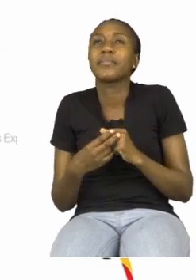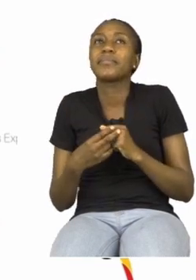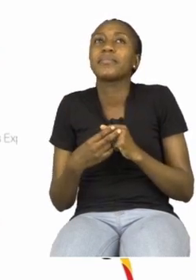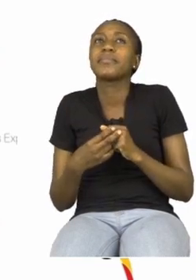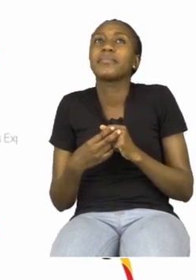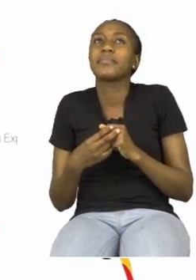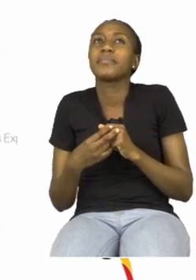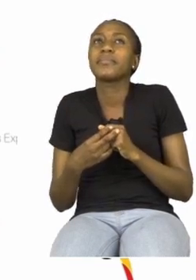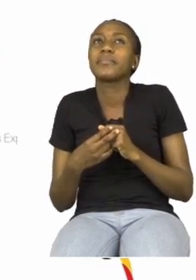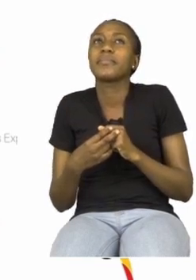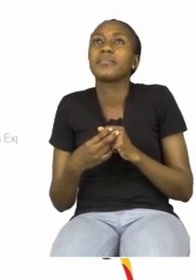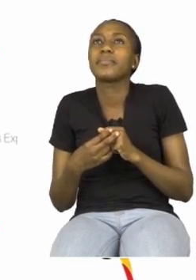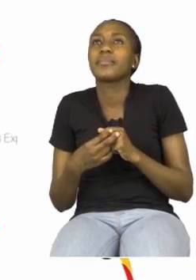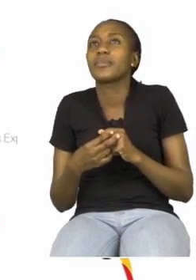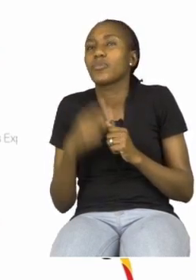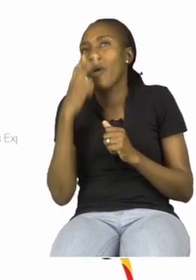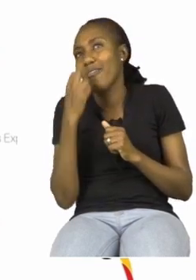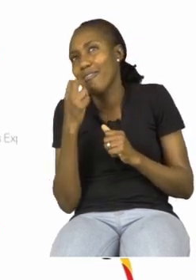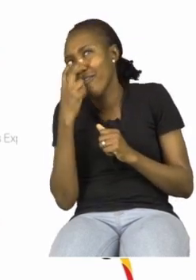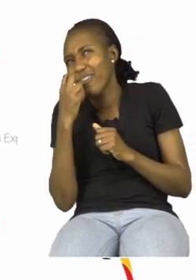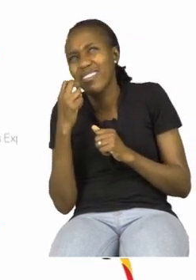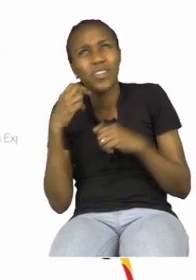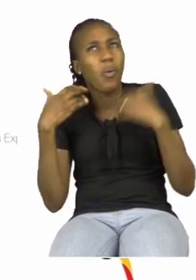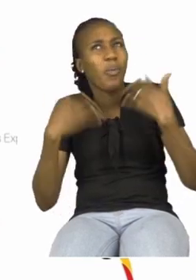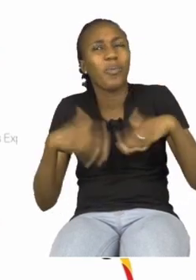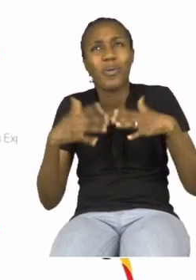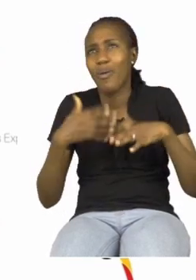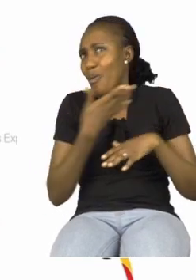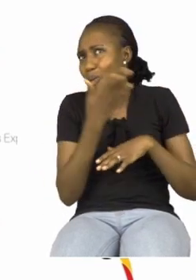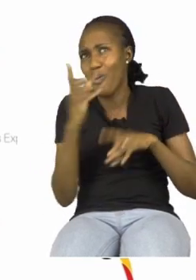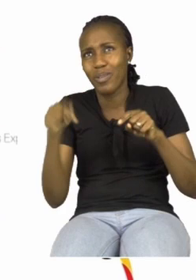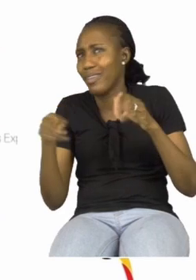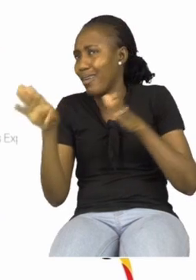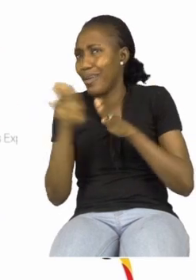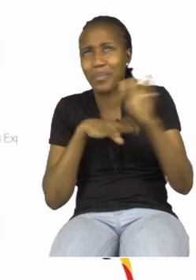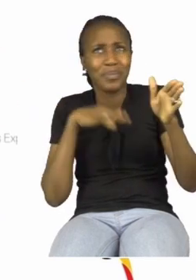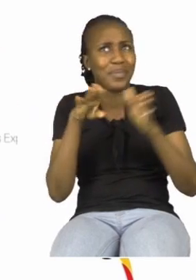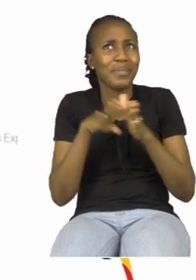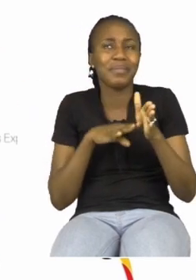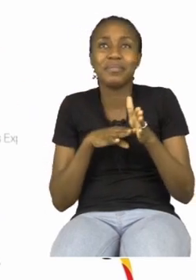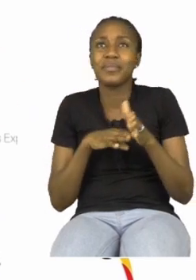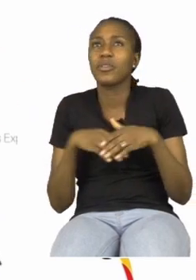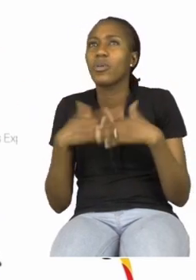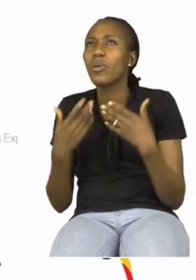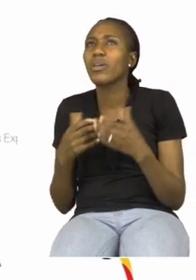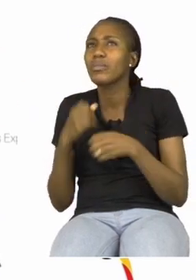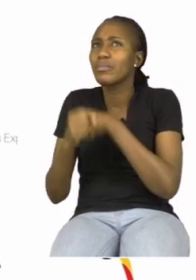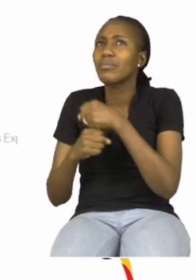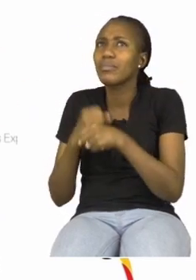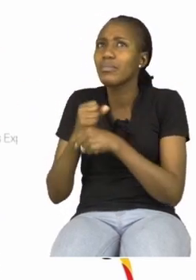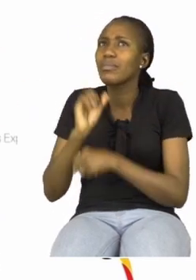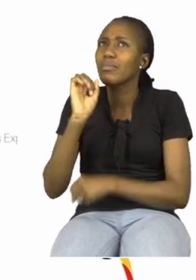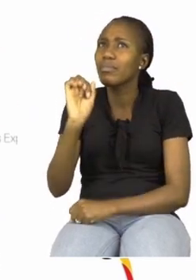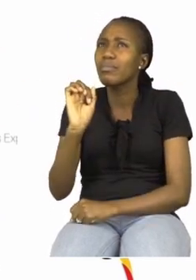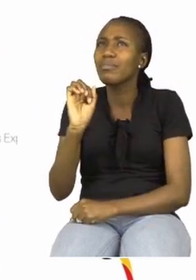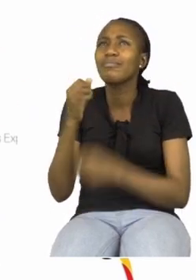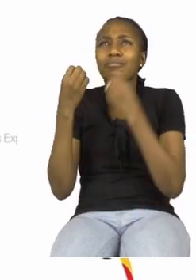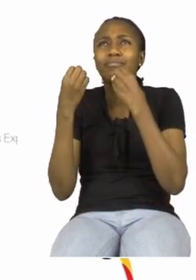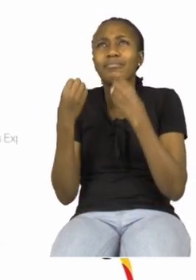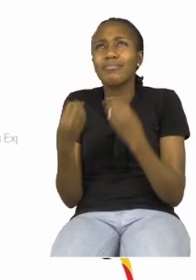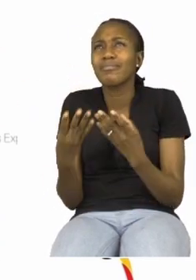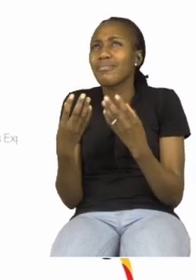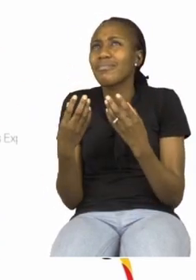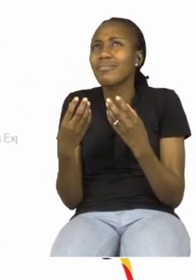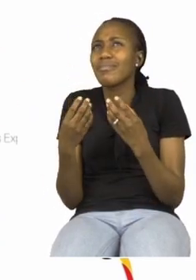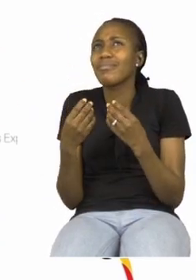me, if you have fun, everything comes automatically after that. Yeah, but at an age that you are at right now, a lot of people wouldn't